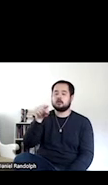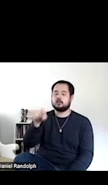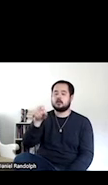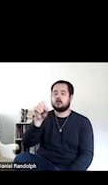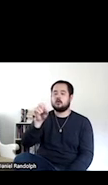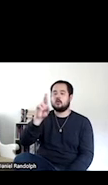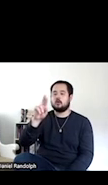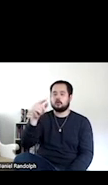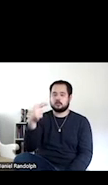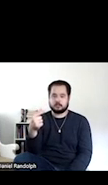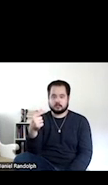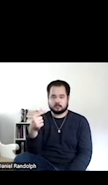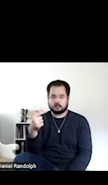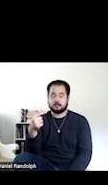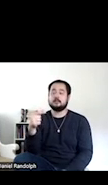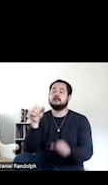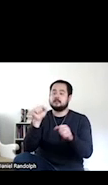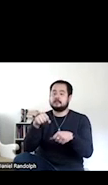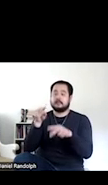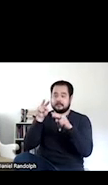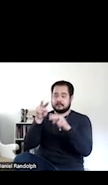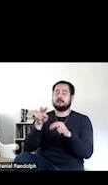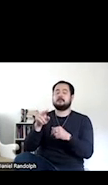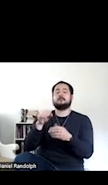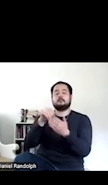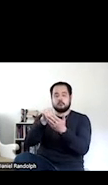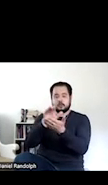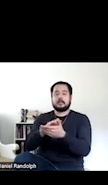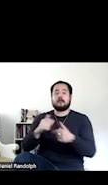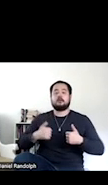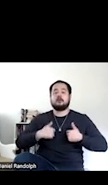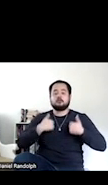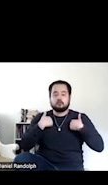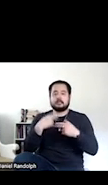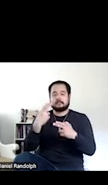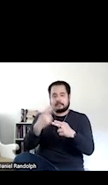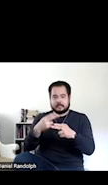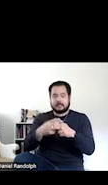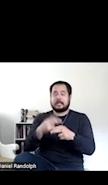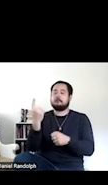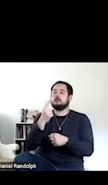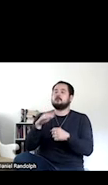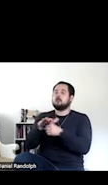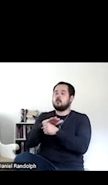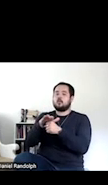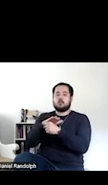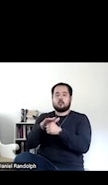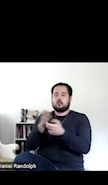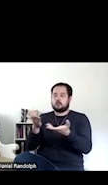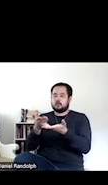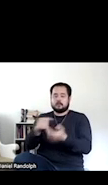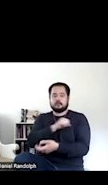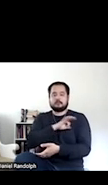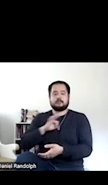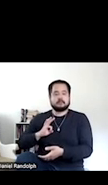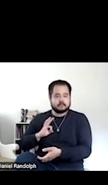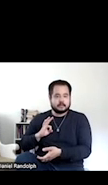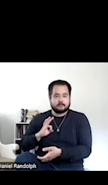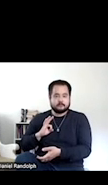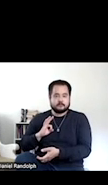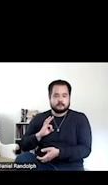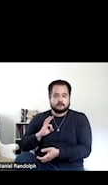just go on to put in their address, their name, and somebody in their local area, whether it be a staff person or one of our